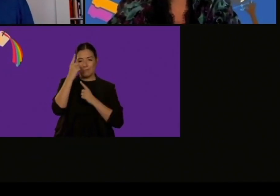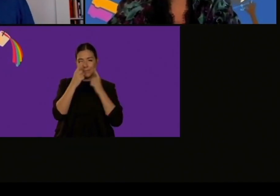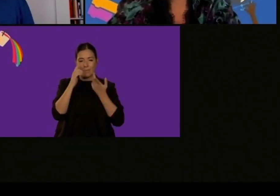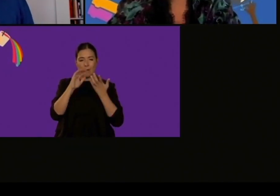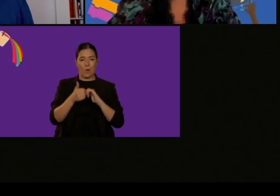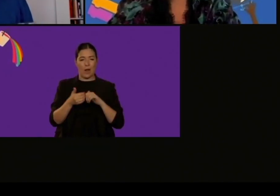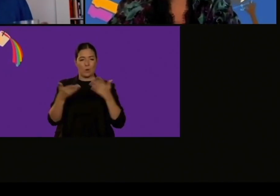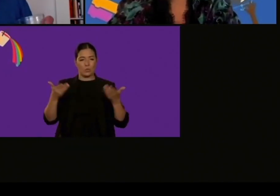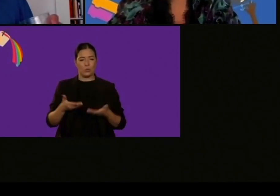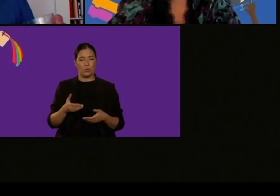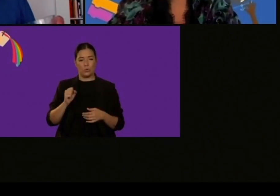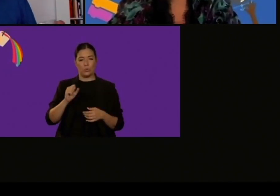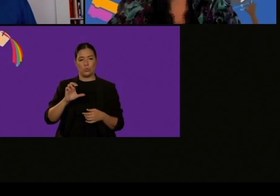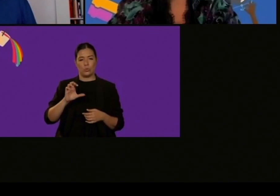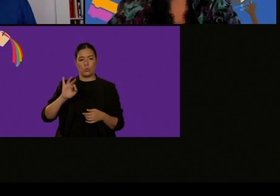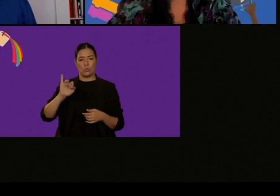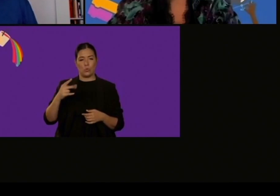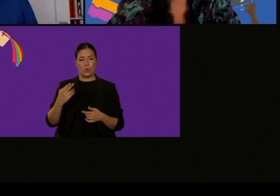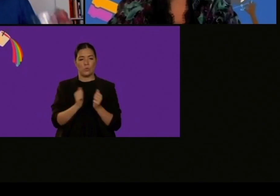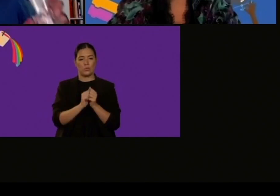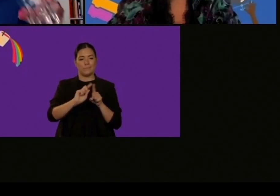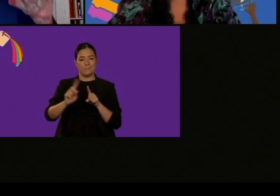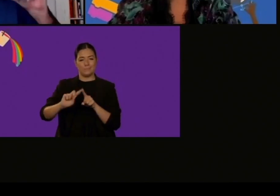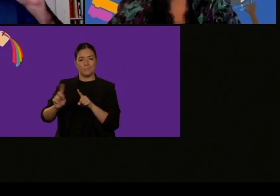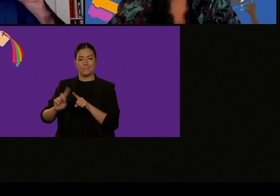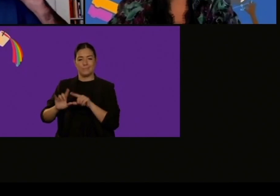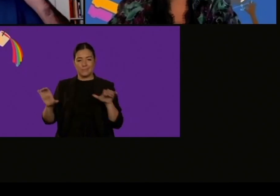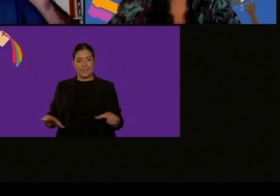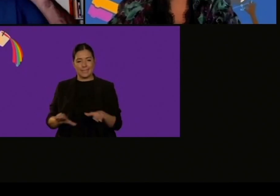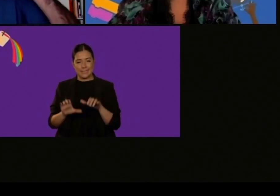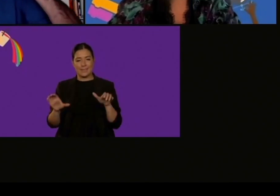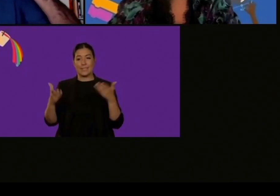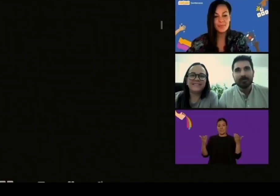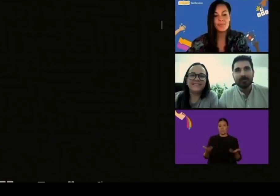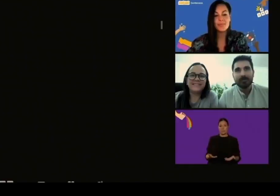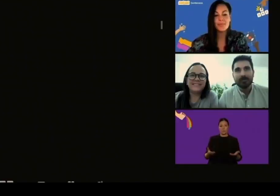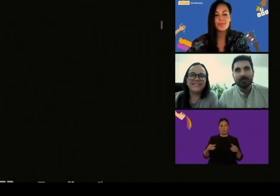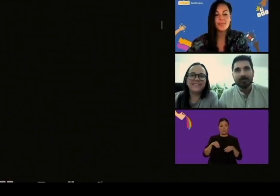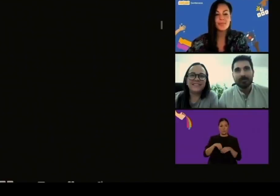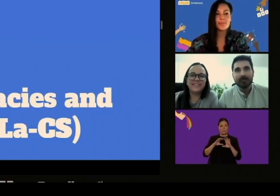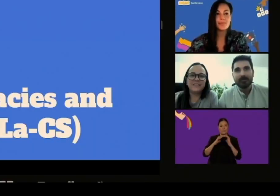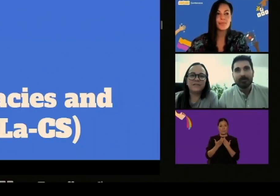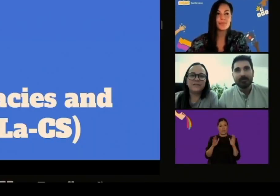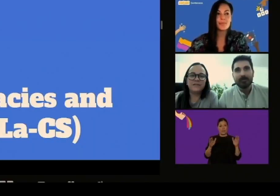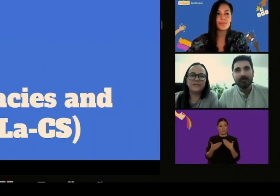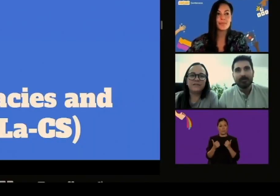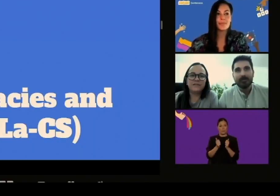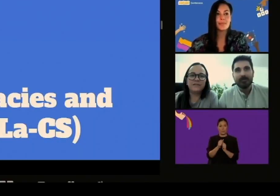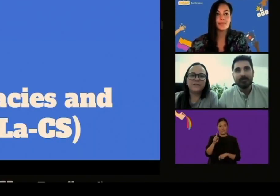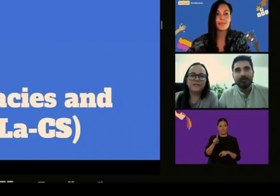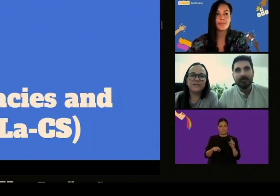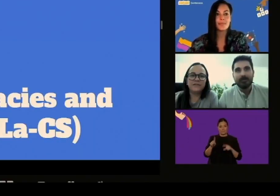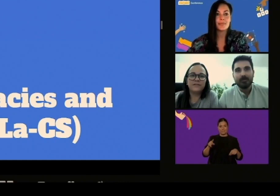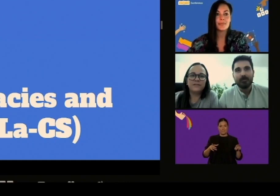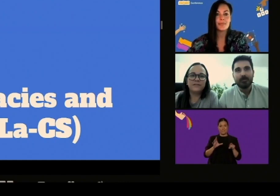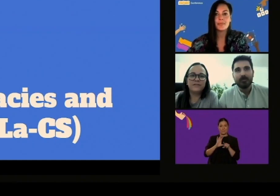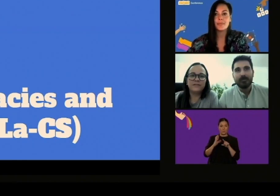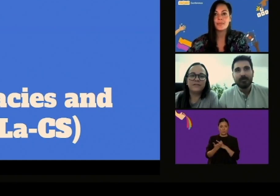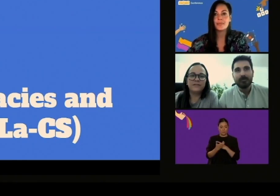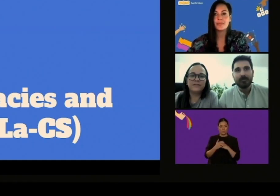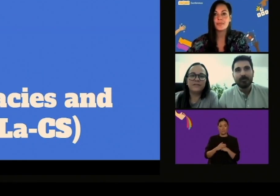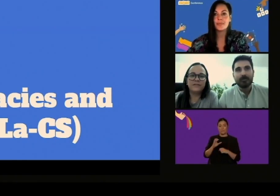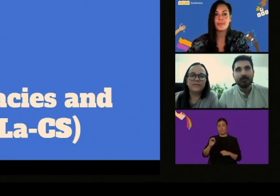cultures and they are supported to be creative. Okay, then it's me. Lista. Ok, otra